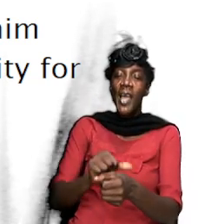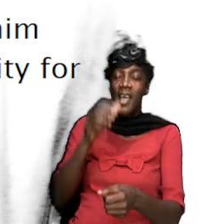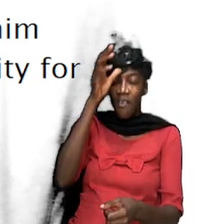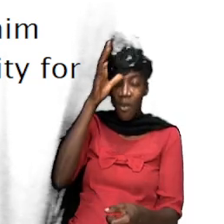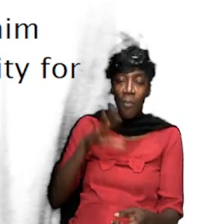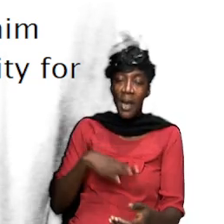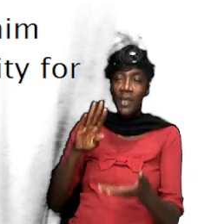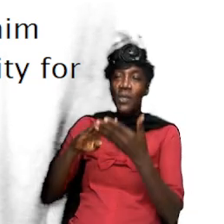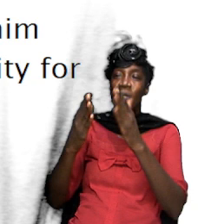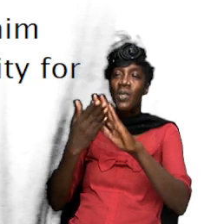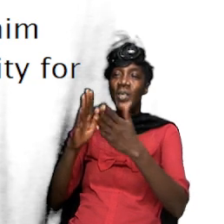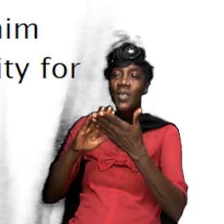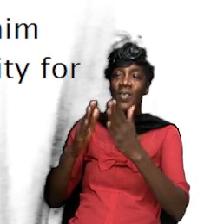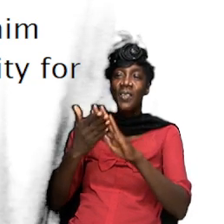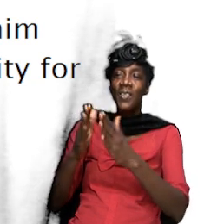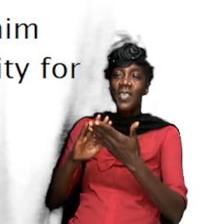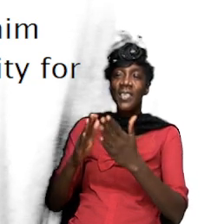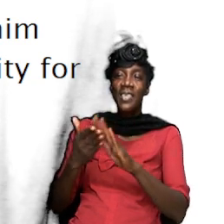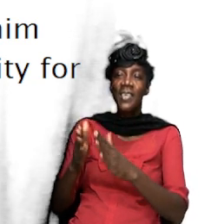city.